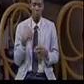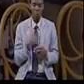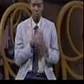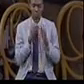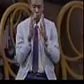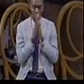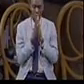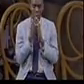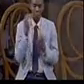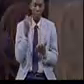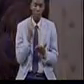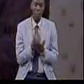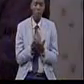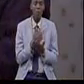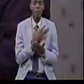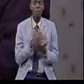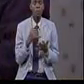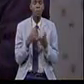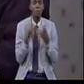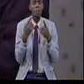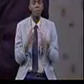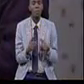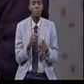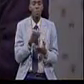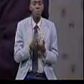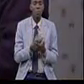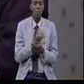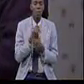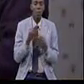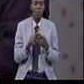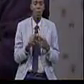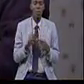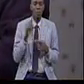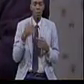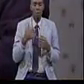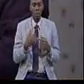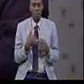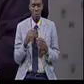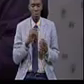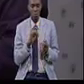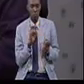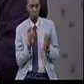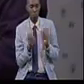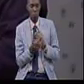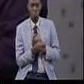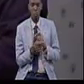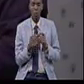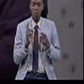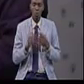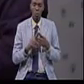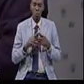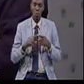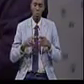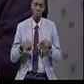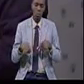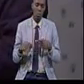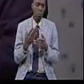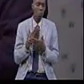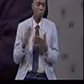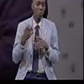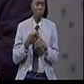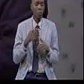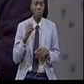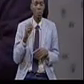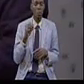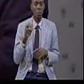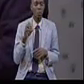And it was so that when he had turned his back to go from Samuel, God gave him another heart. And all those signs